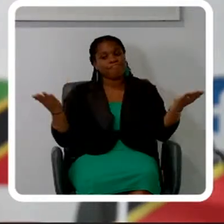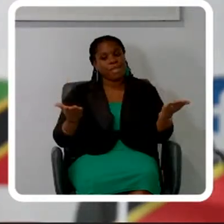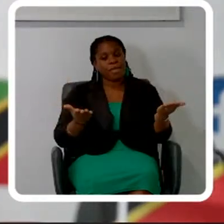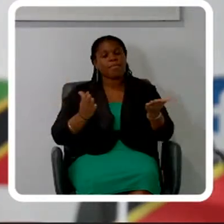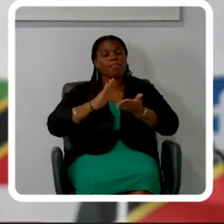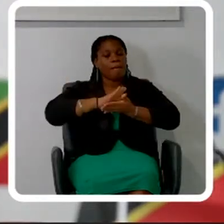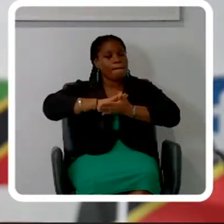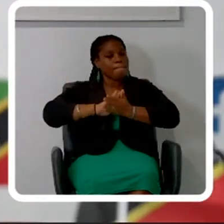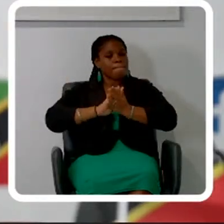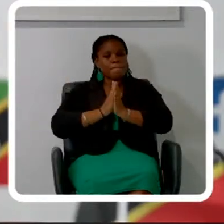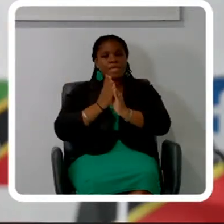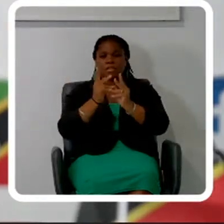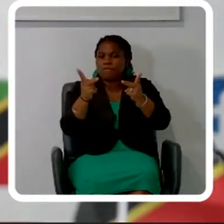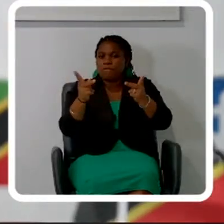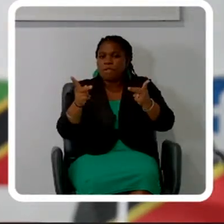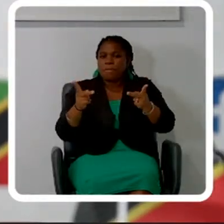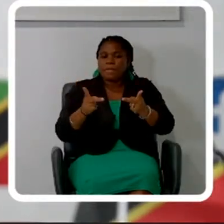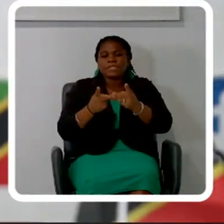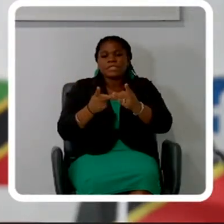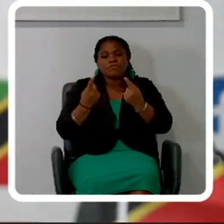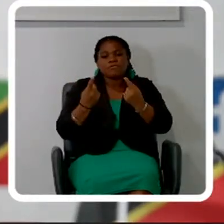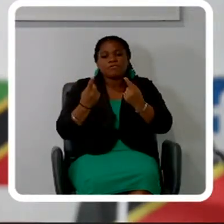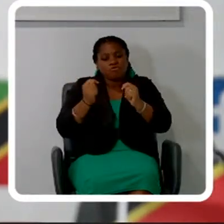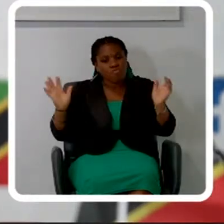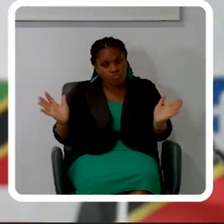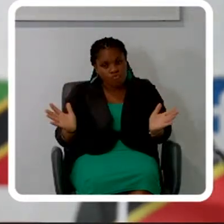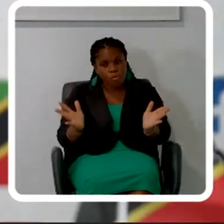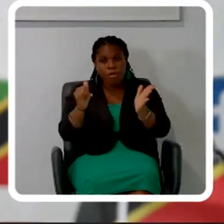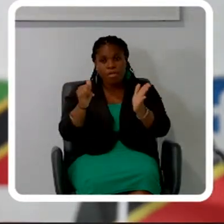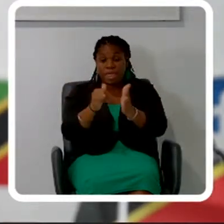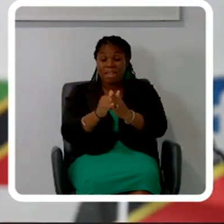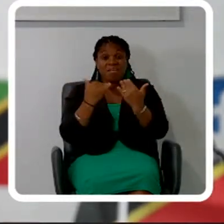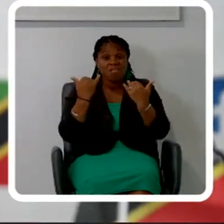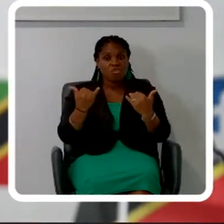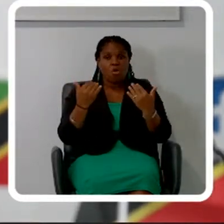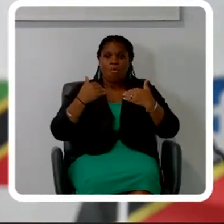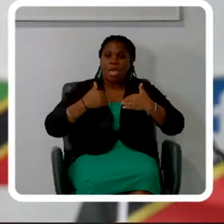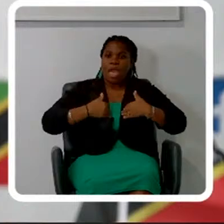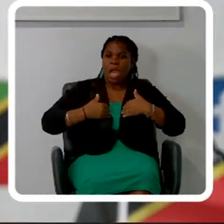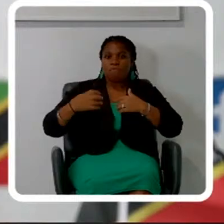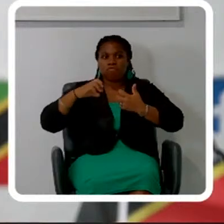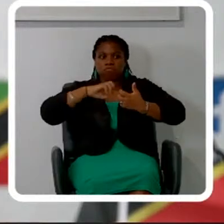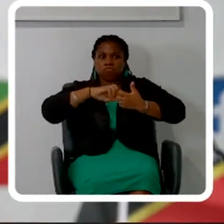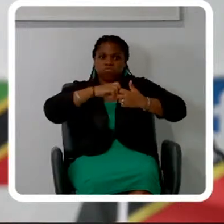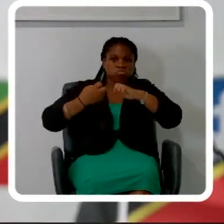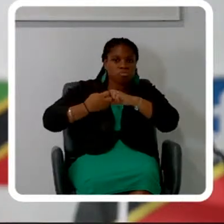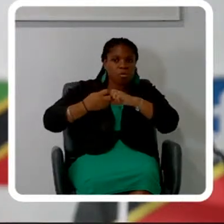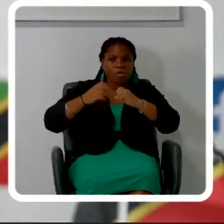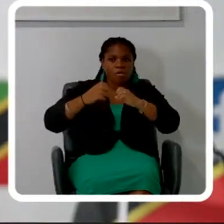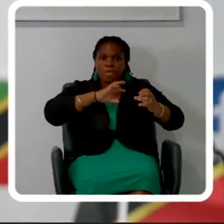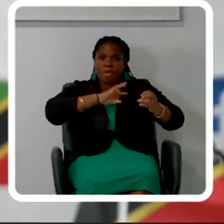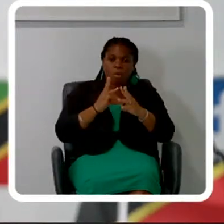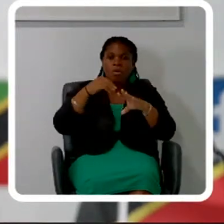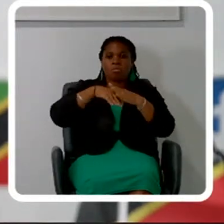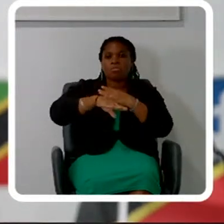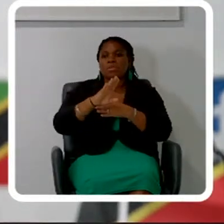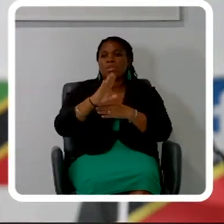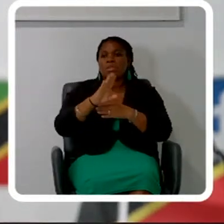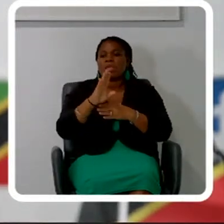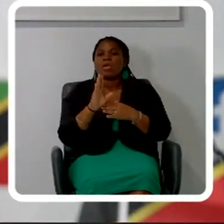We ask for peace wherever there is conflict, especially in the Middle East at this particular point in time. And we are saying